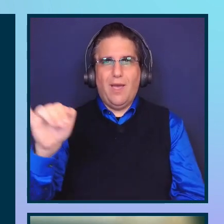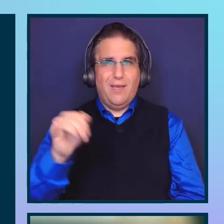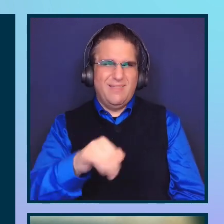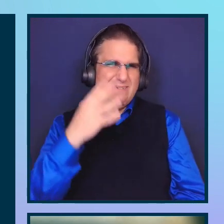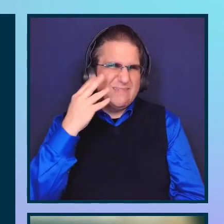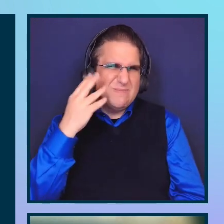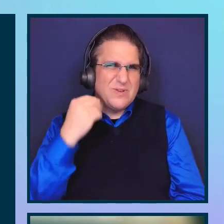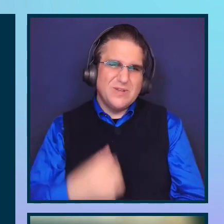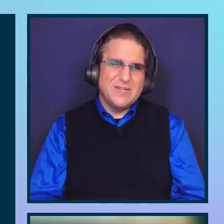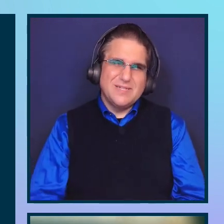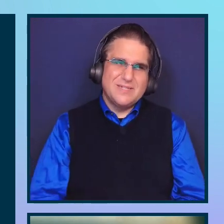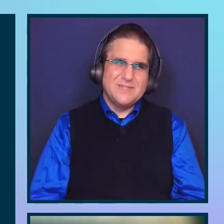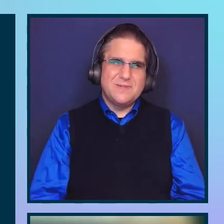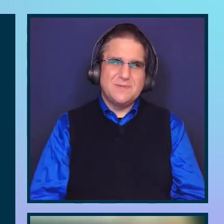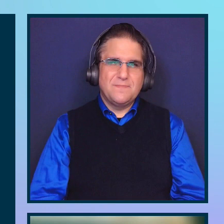accessibility.